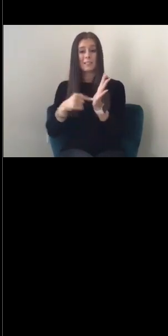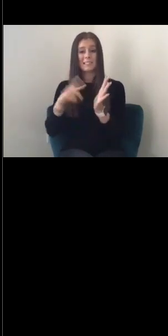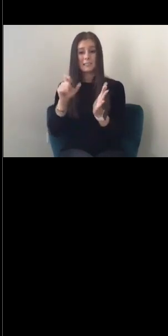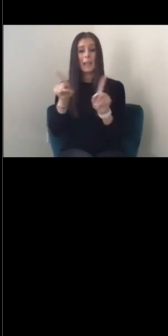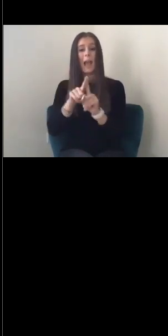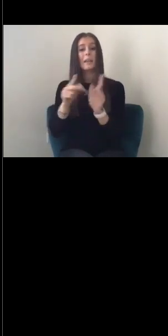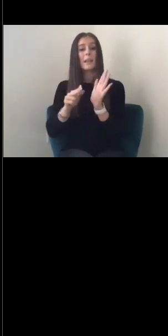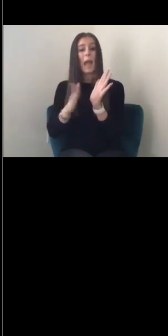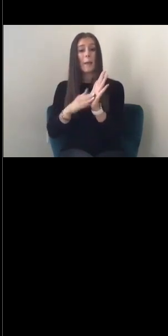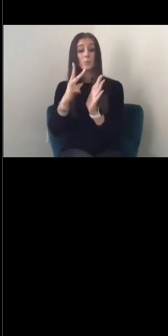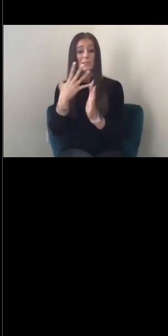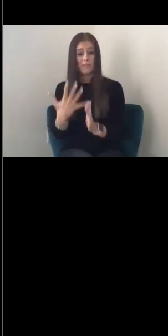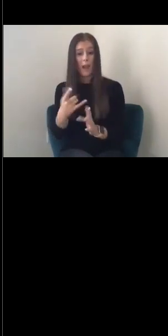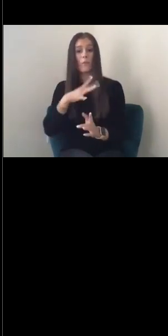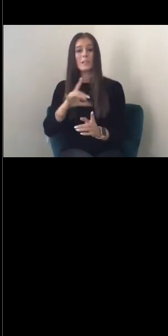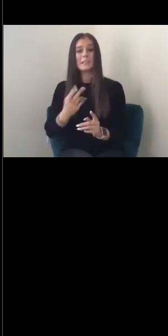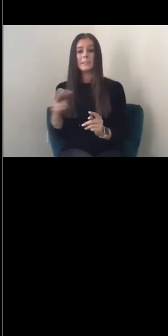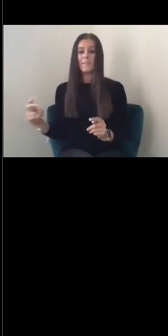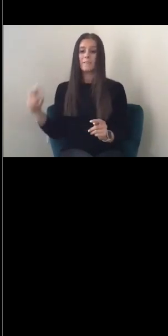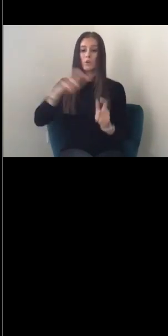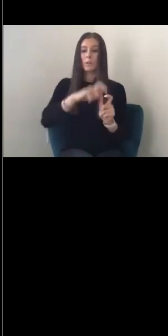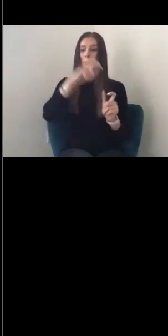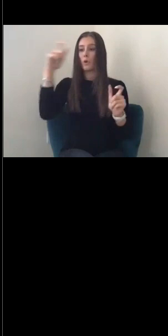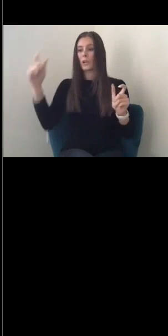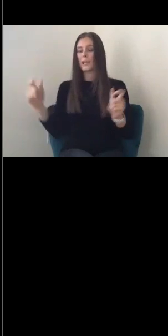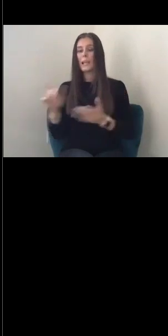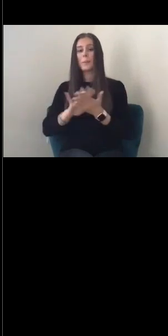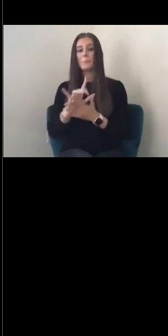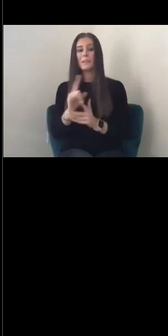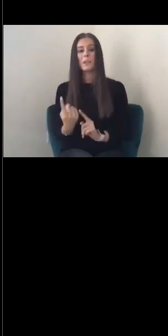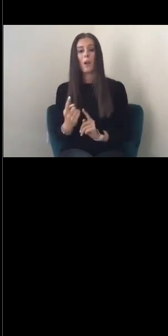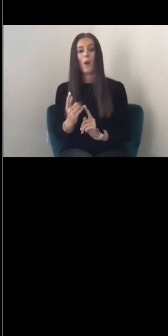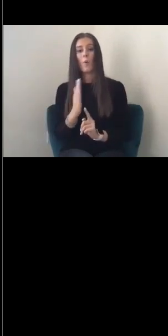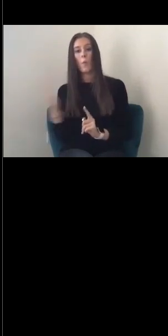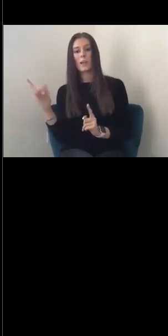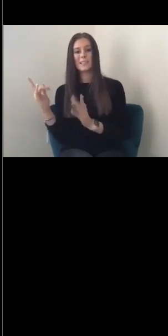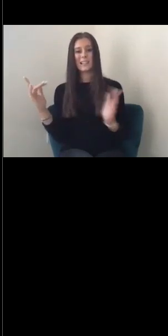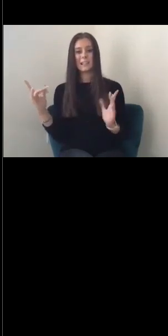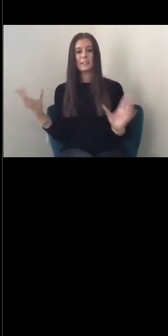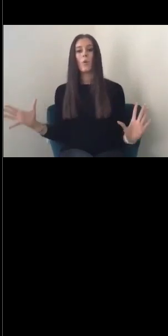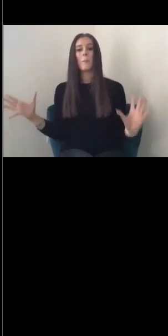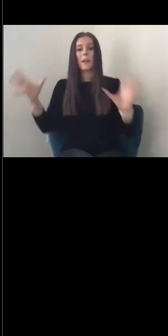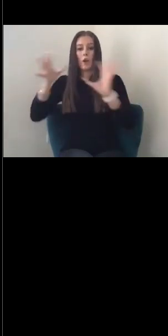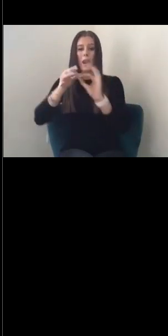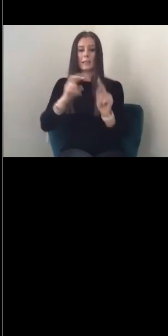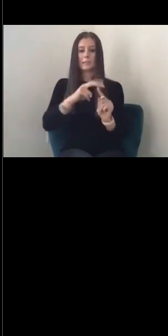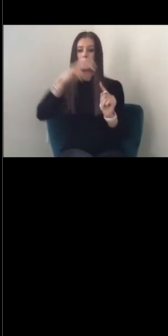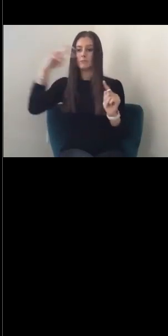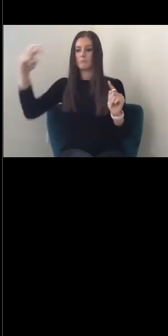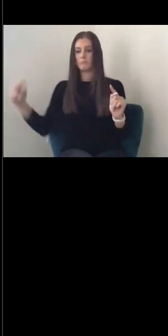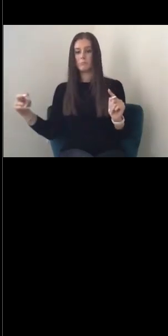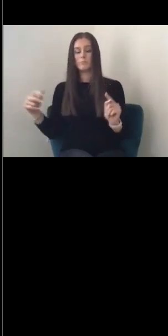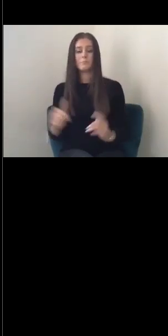M25 to improve connection between the western and eastern sections of the Thames Chase Community